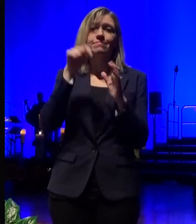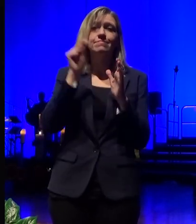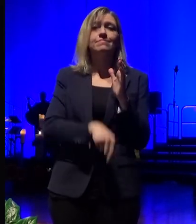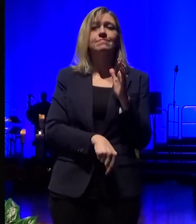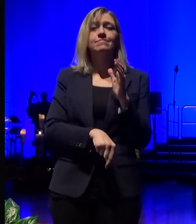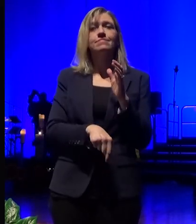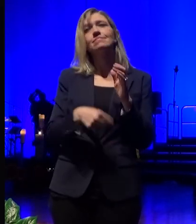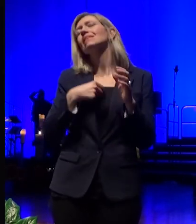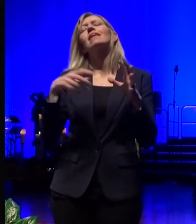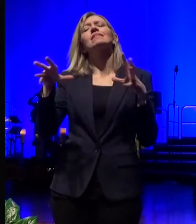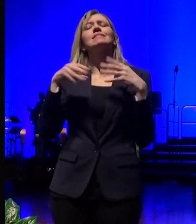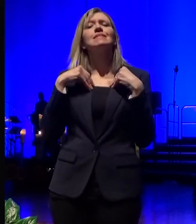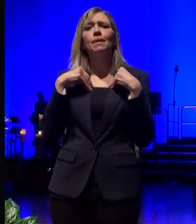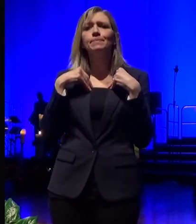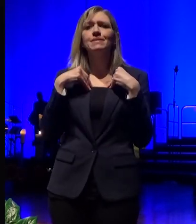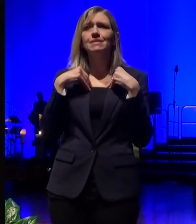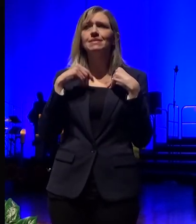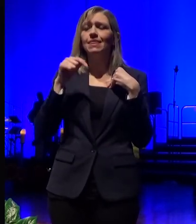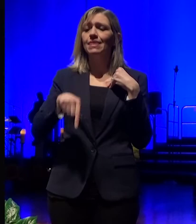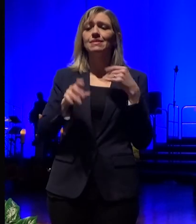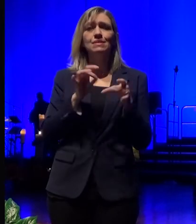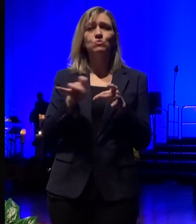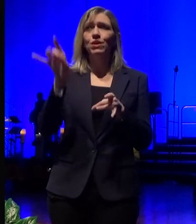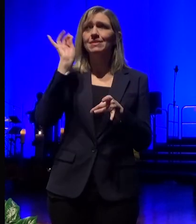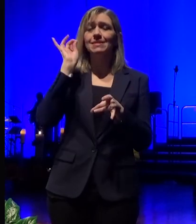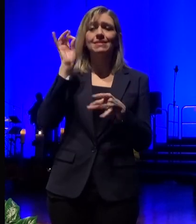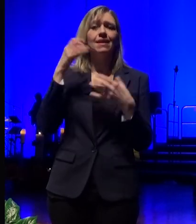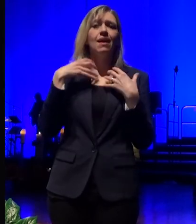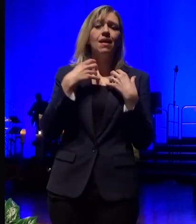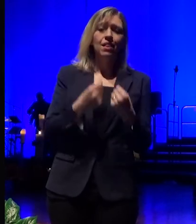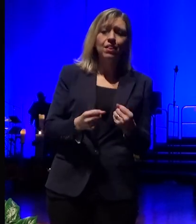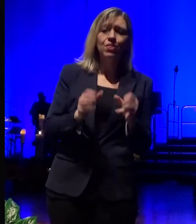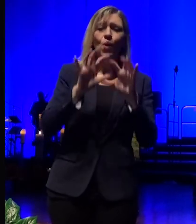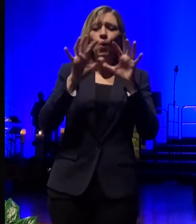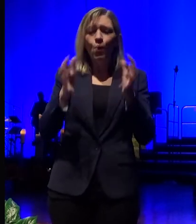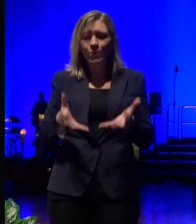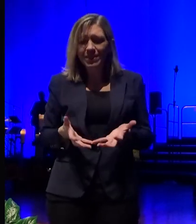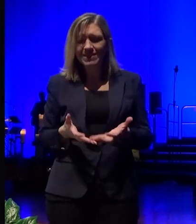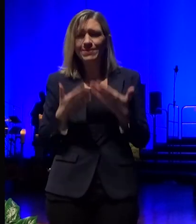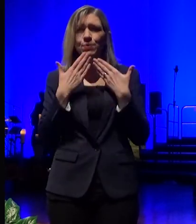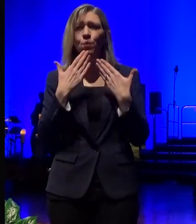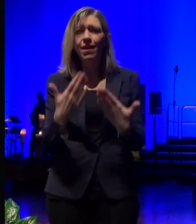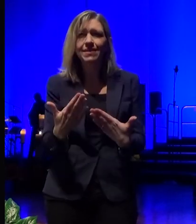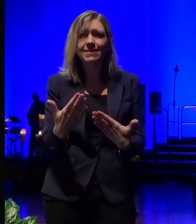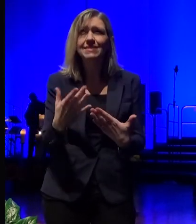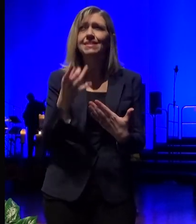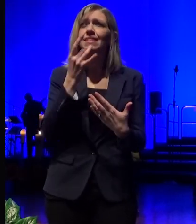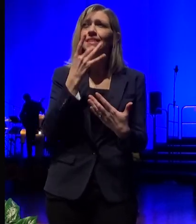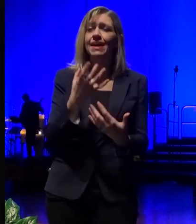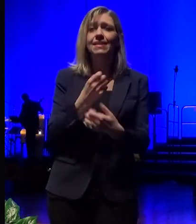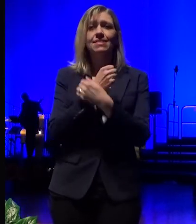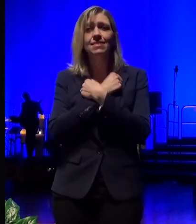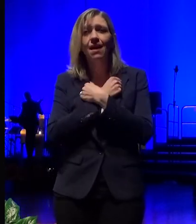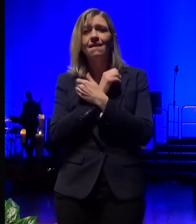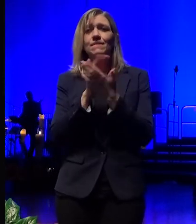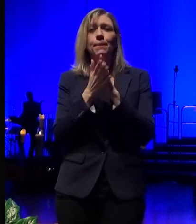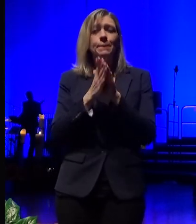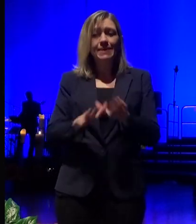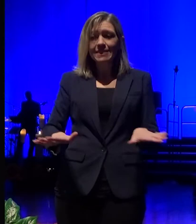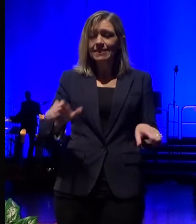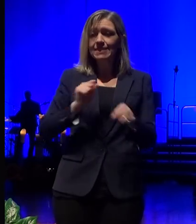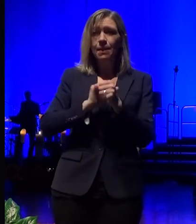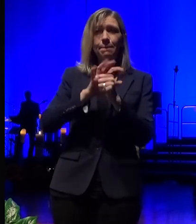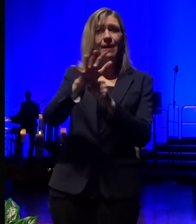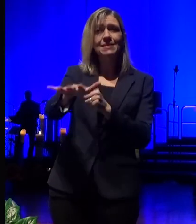powerfully. I accept that this presence is health and wholeness and wellness and light and love and peace and